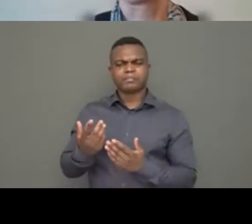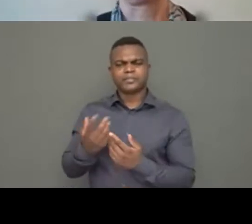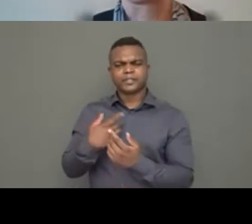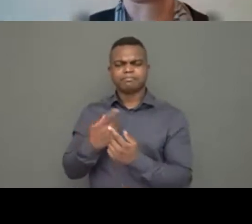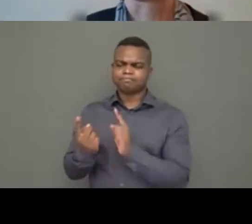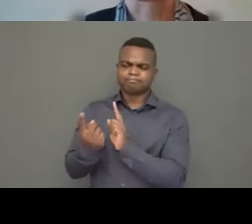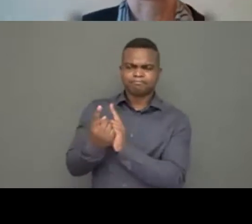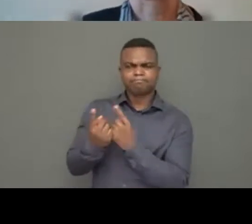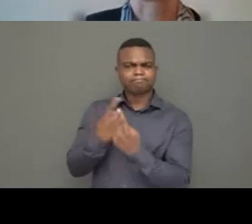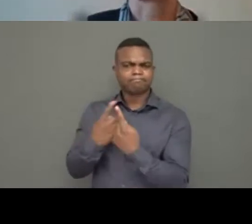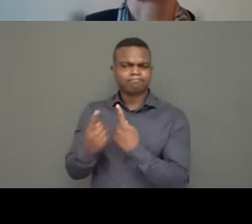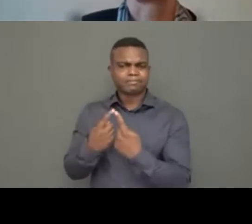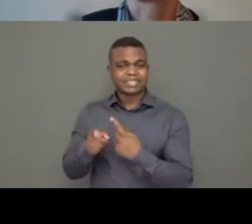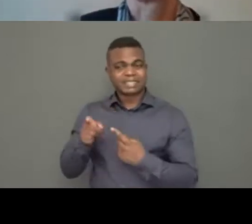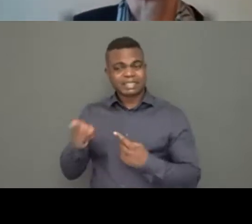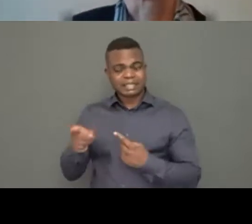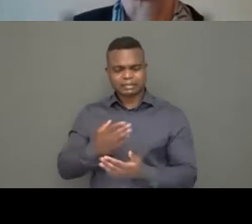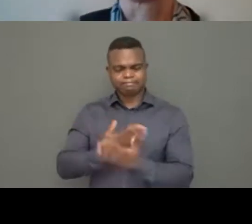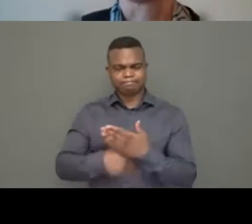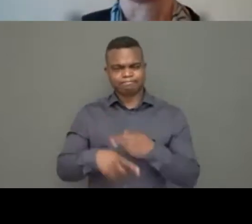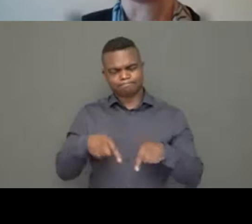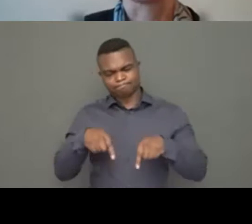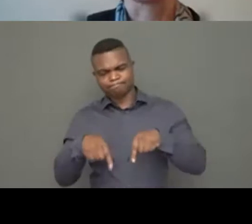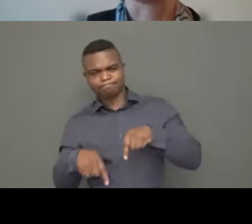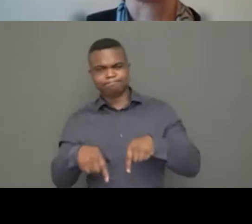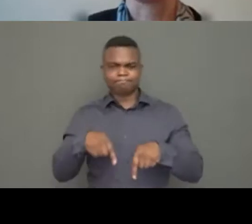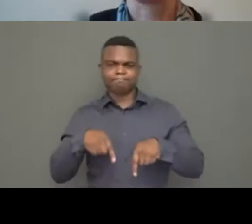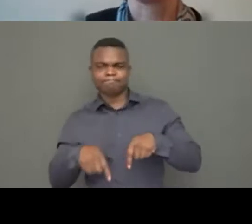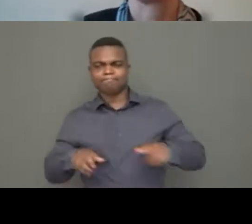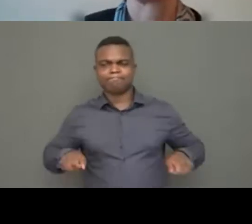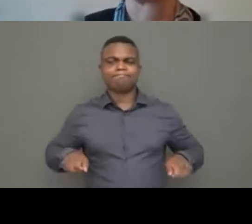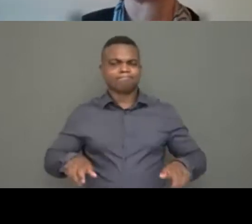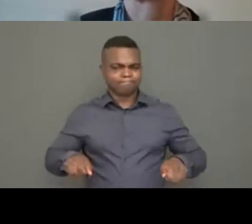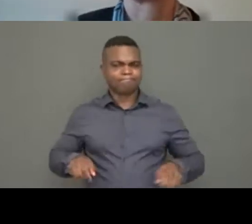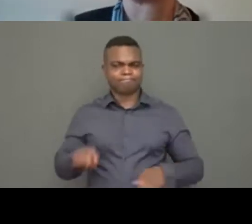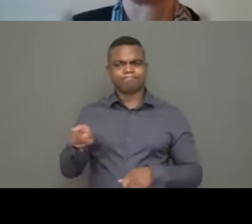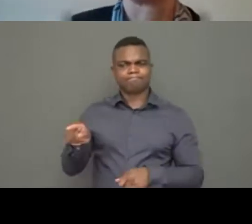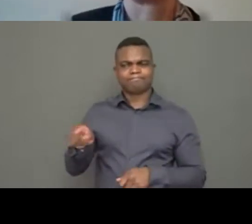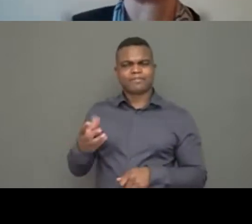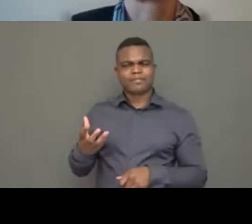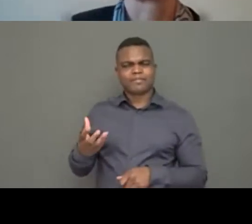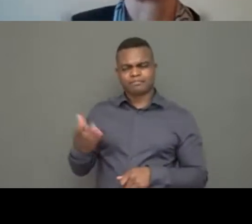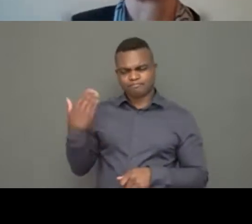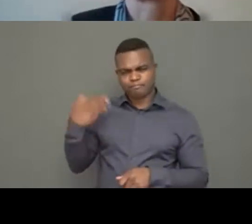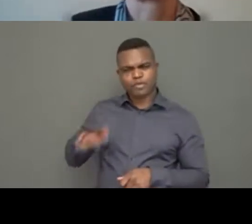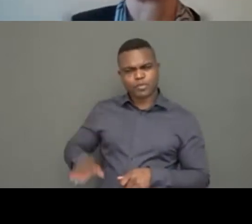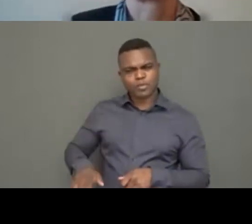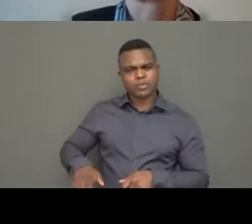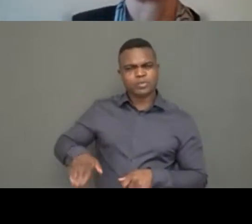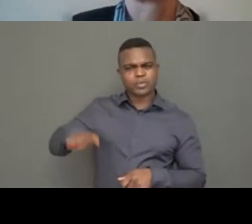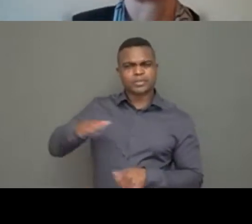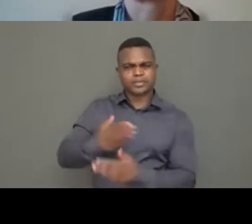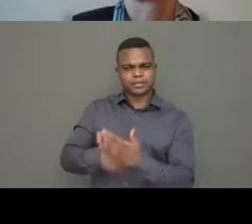how exclusion was his whole life experience, and only through very